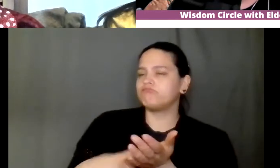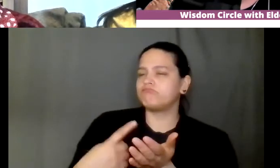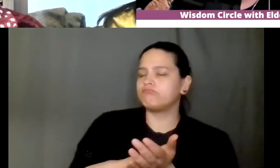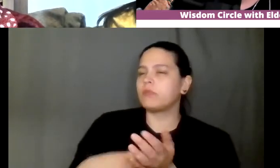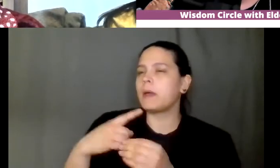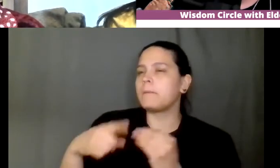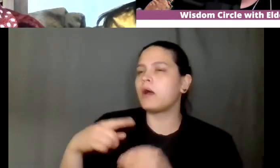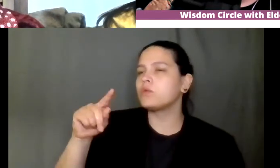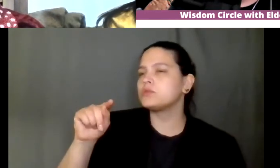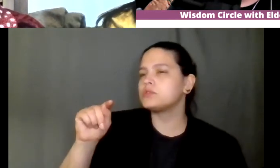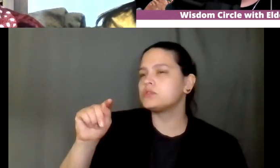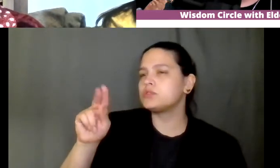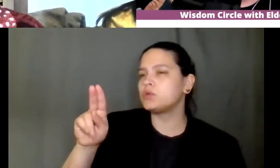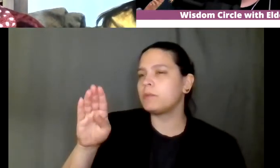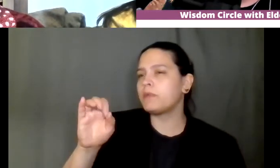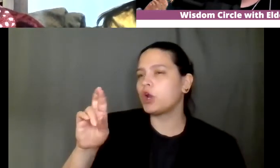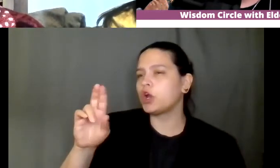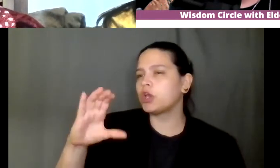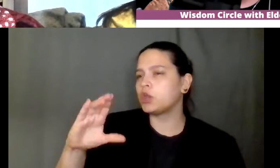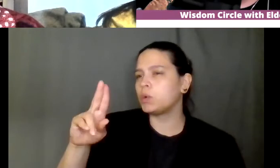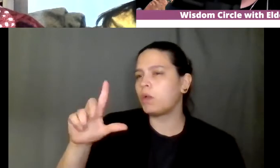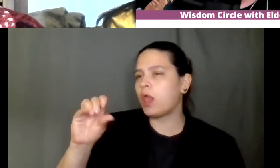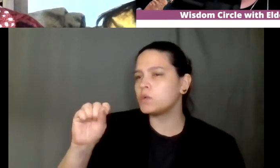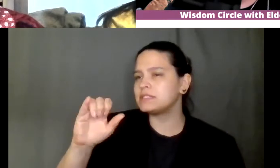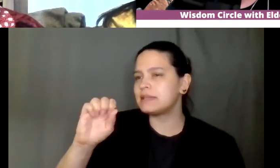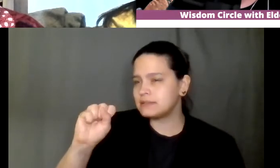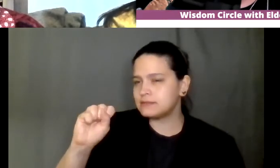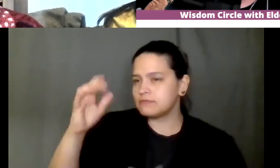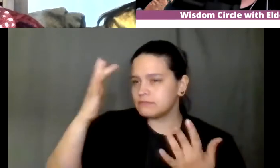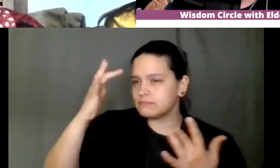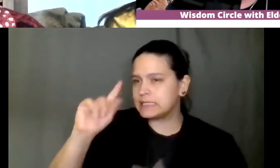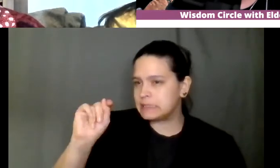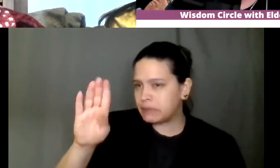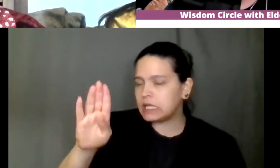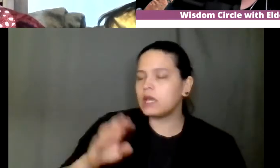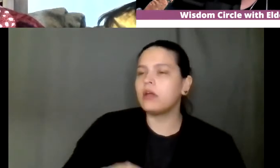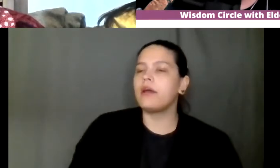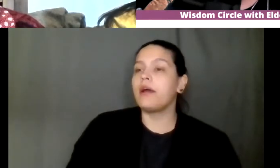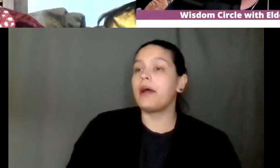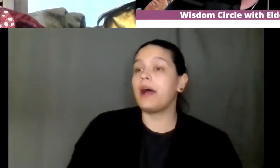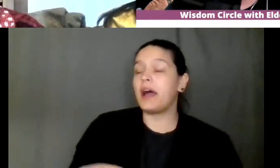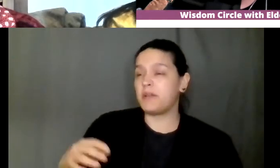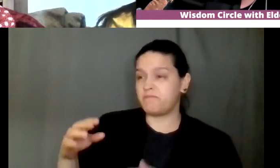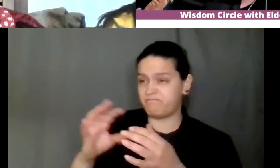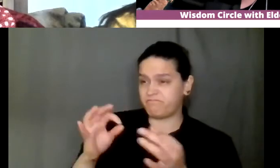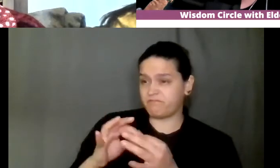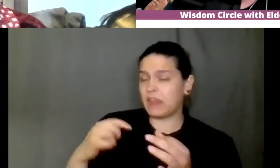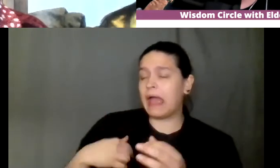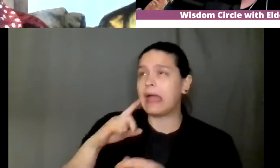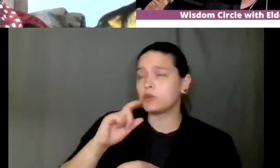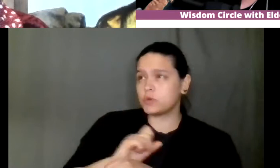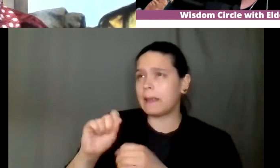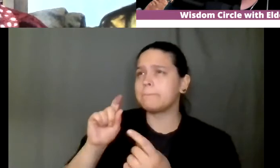in the day. And I actually met Annie Wanika back in 1987. She came